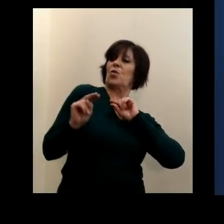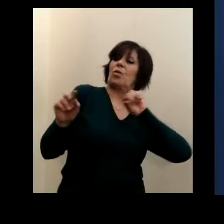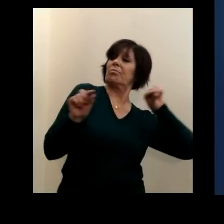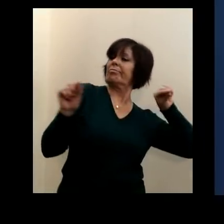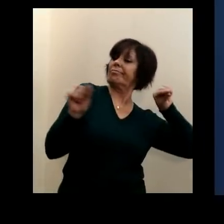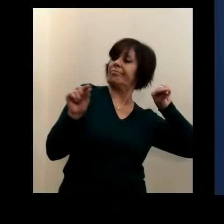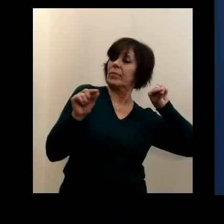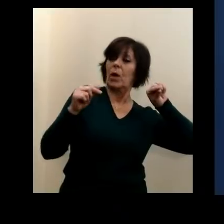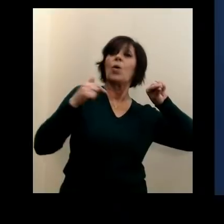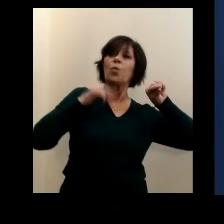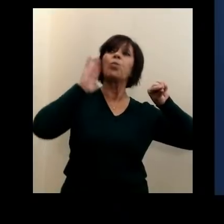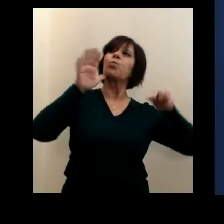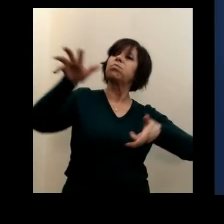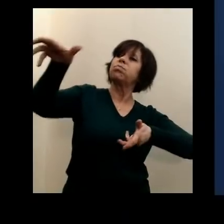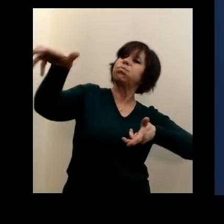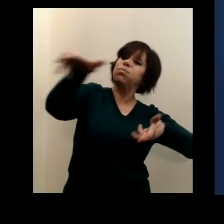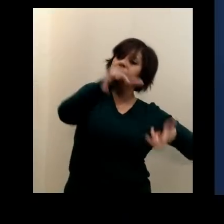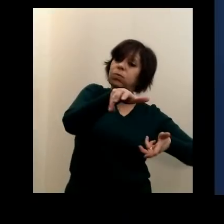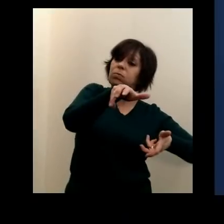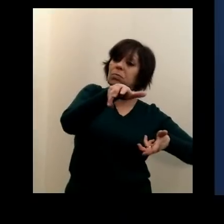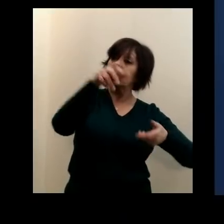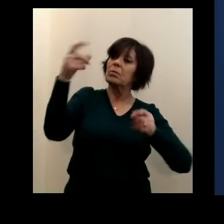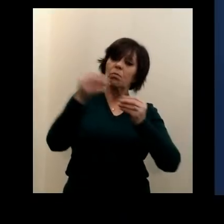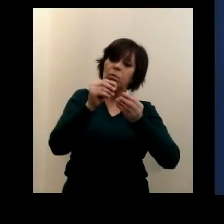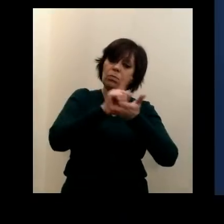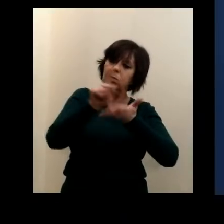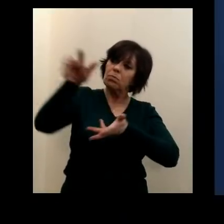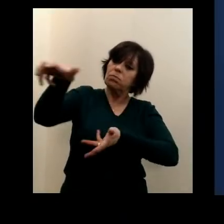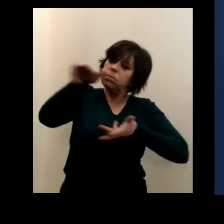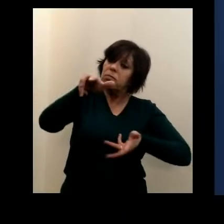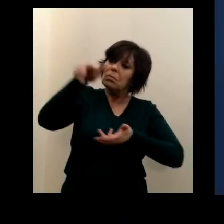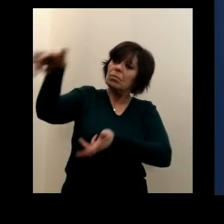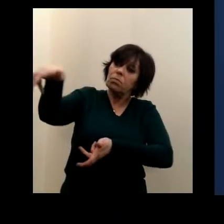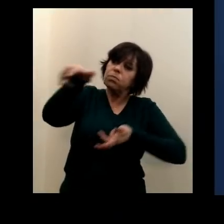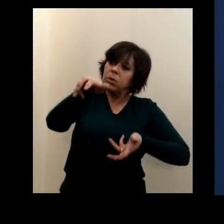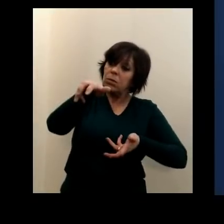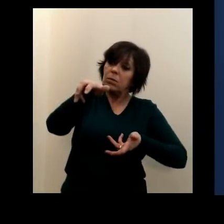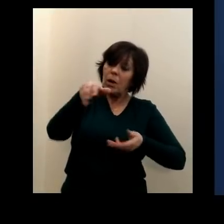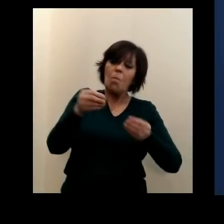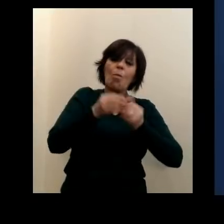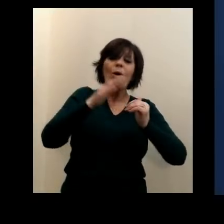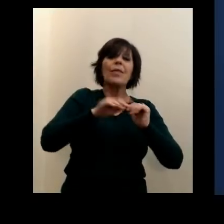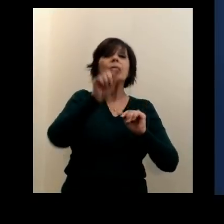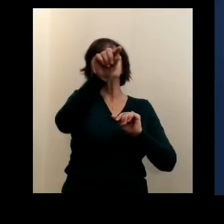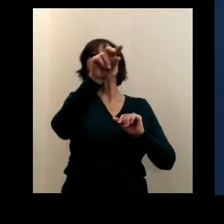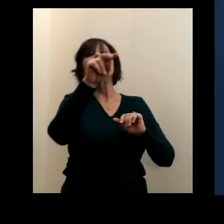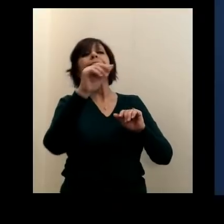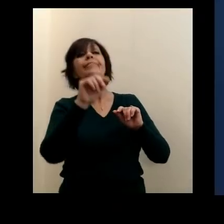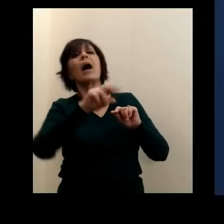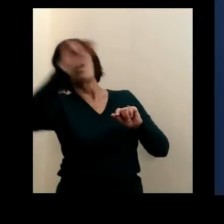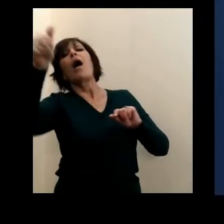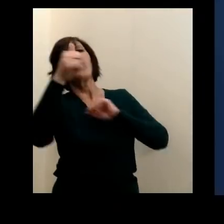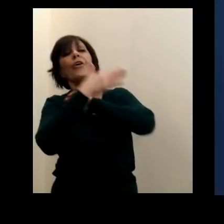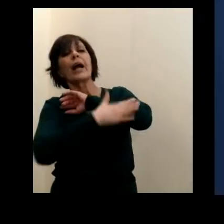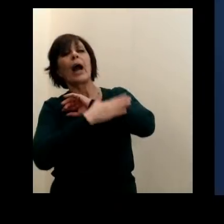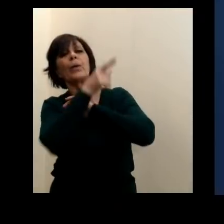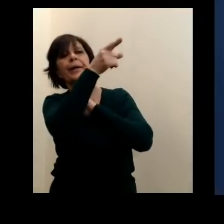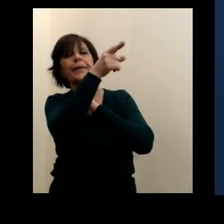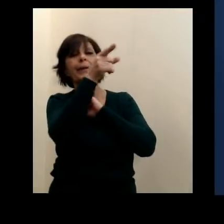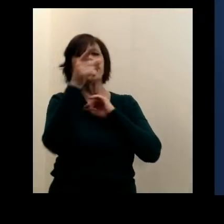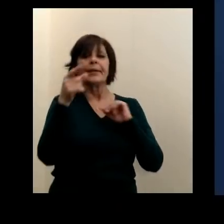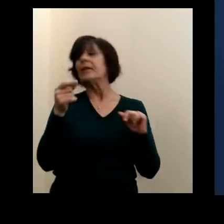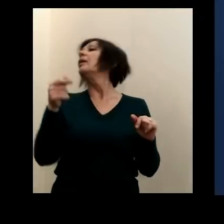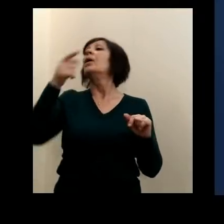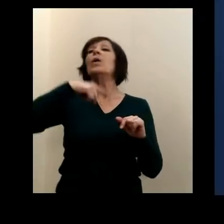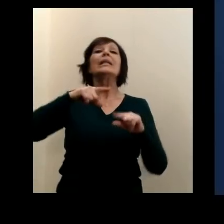County. So we'll get more doses on a weekly basis than any other county. And Western New York will get its doses